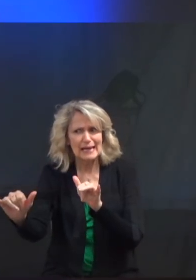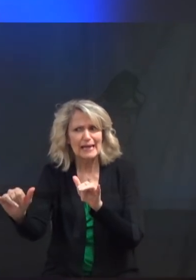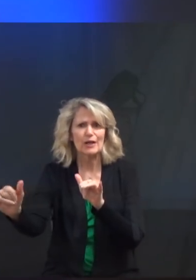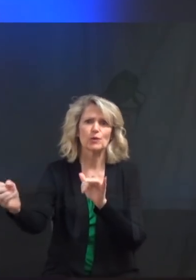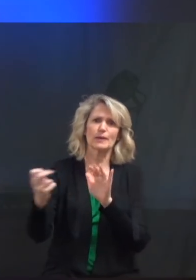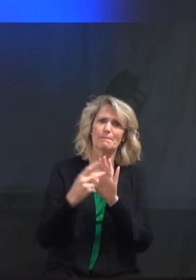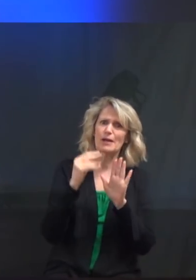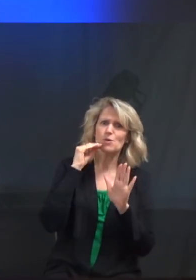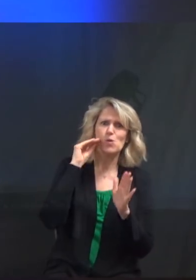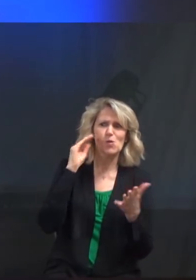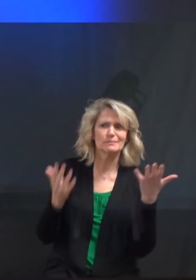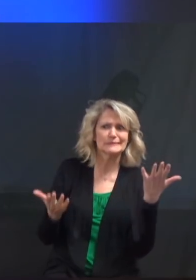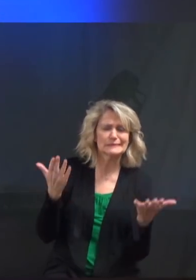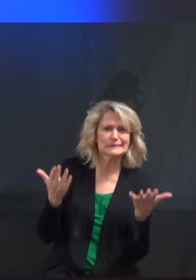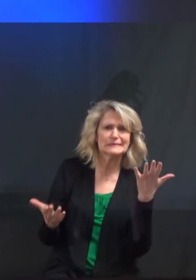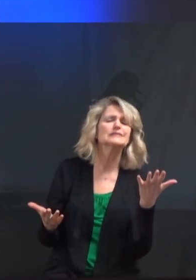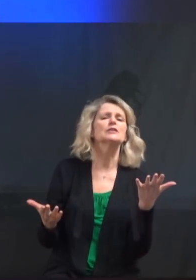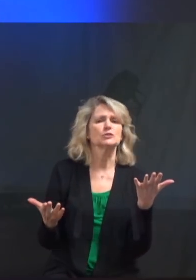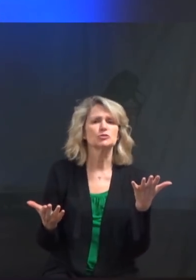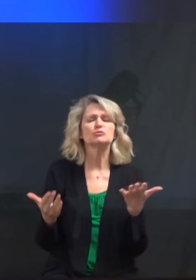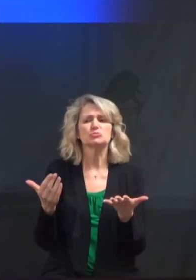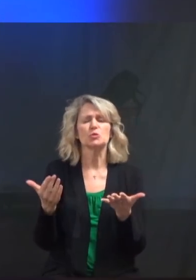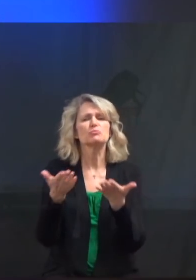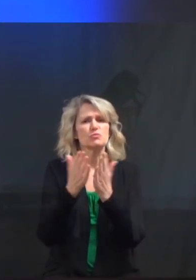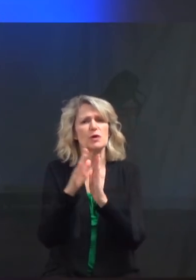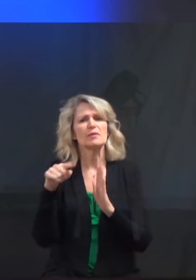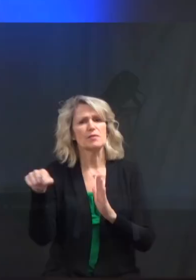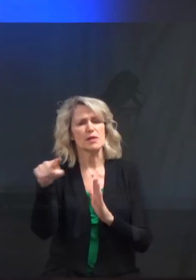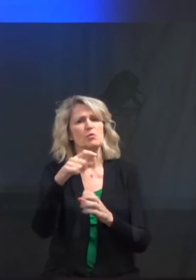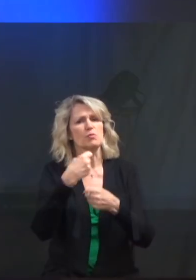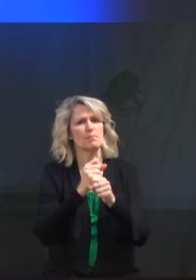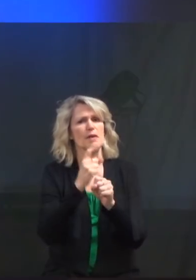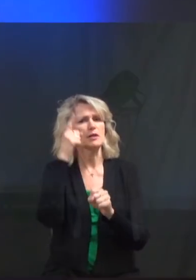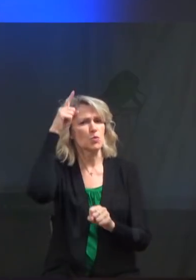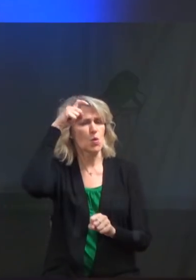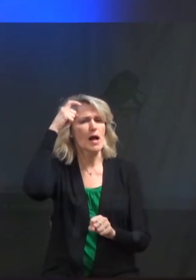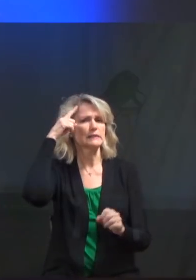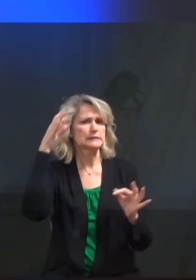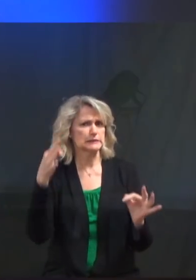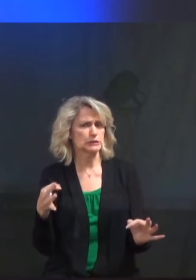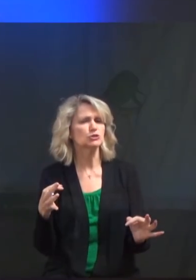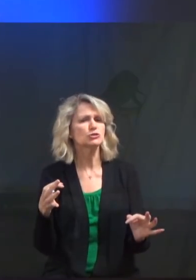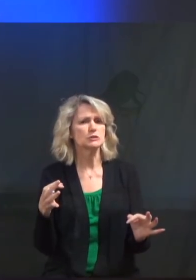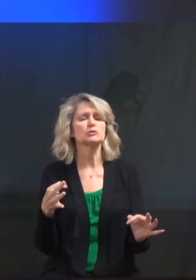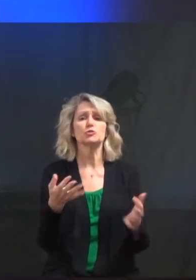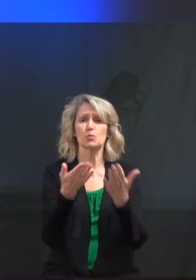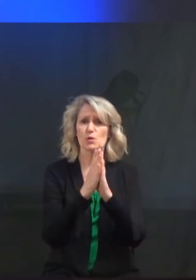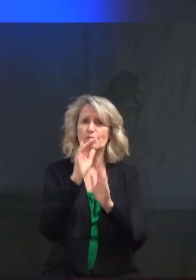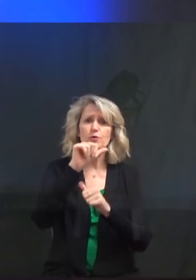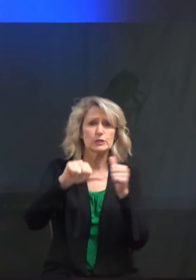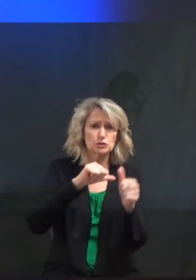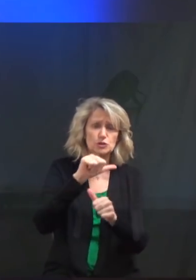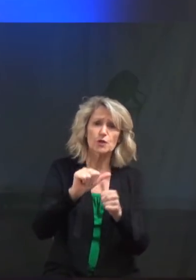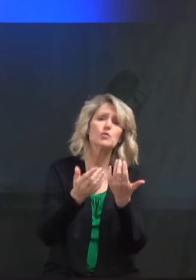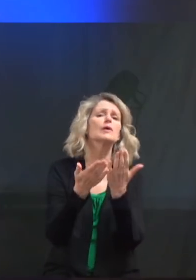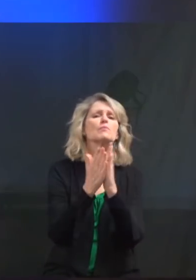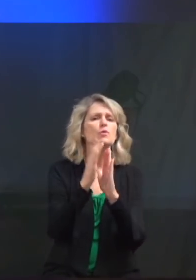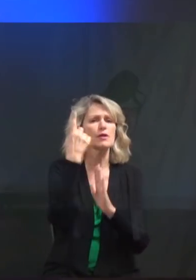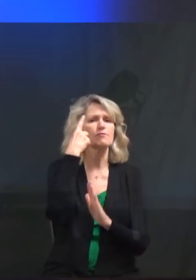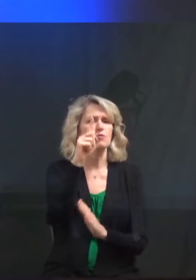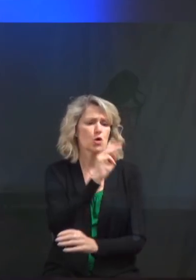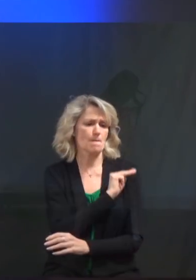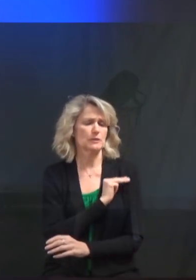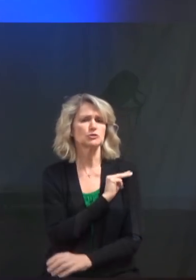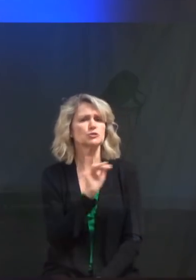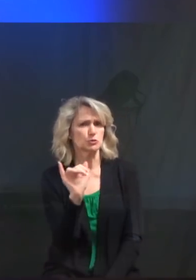into wise decisions. So I just ask you to pray for one another and pray for those, like our missionaries, on the front line. Let's stop and have a word